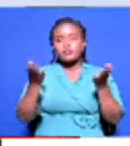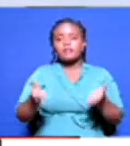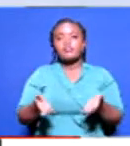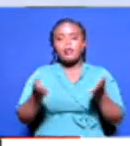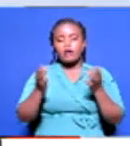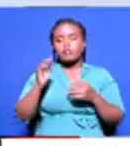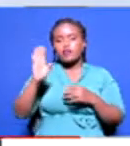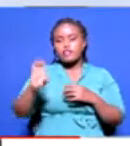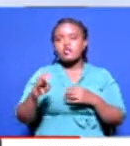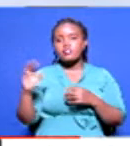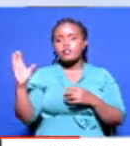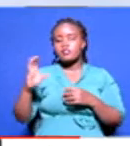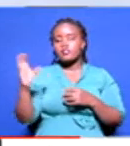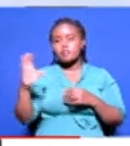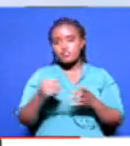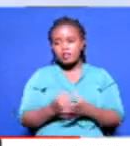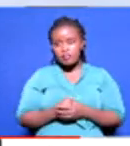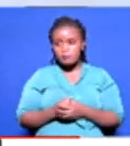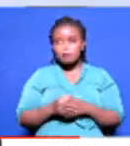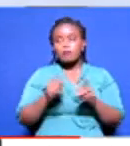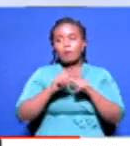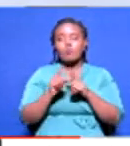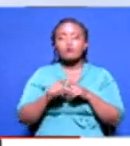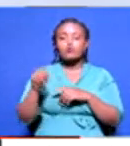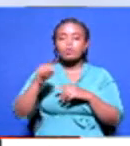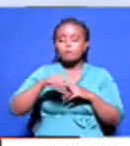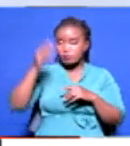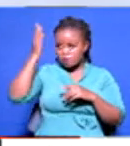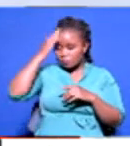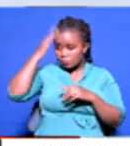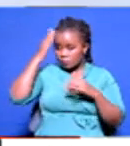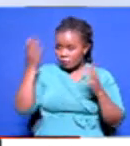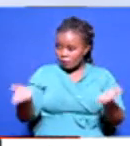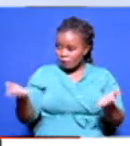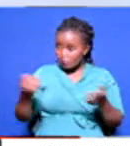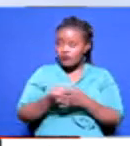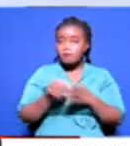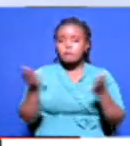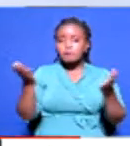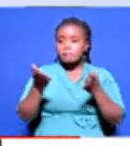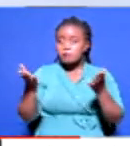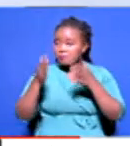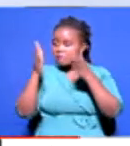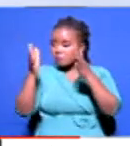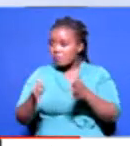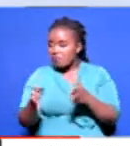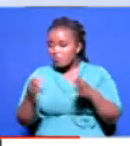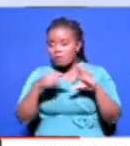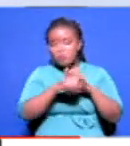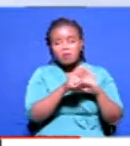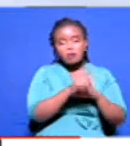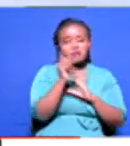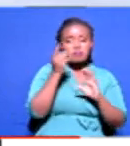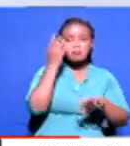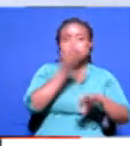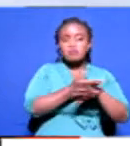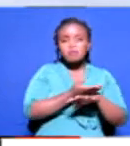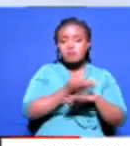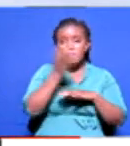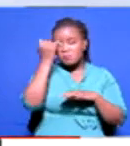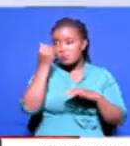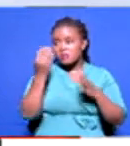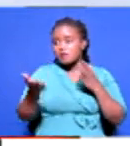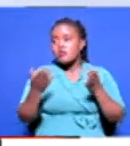e-citizen. We know that where physical presence is difficult due to lack of